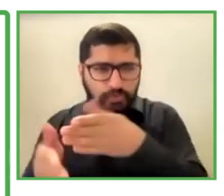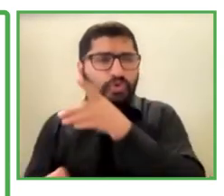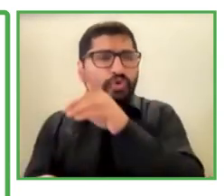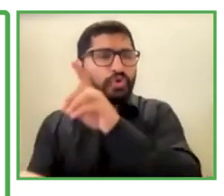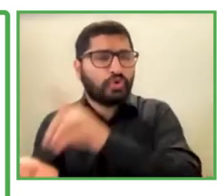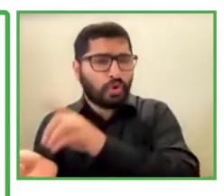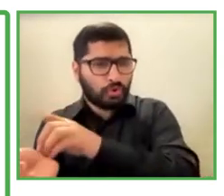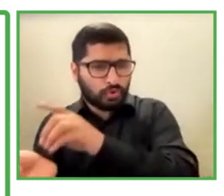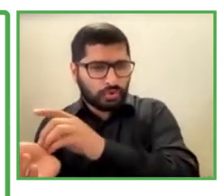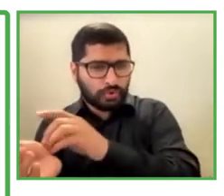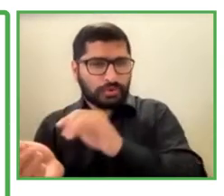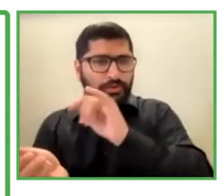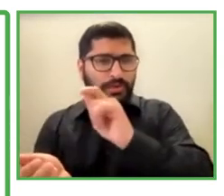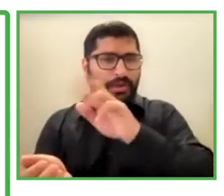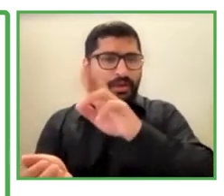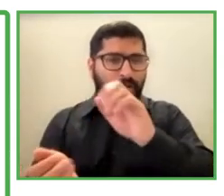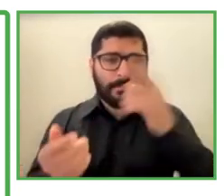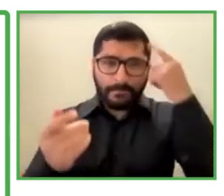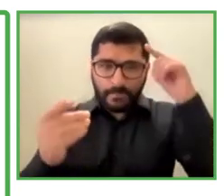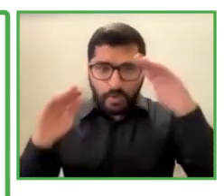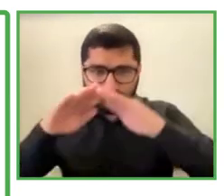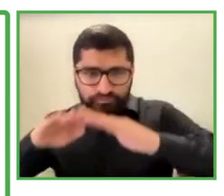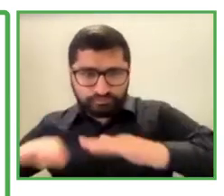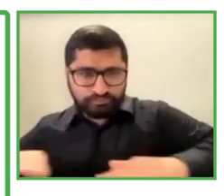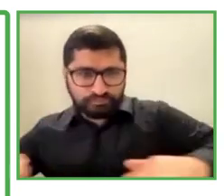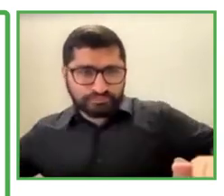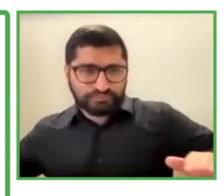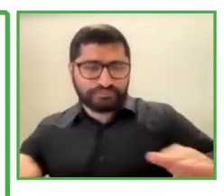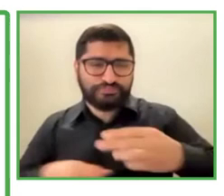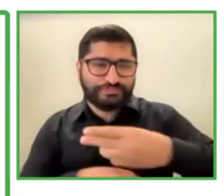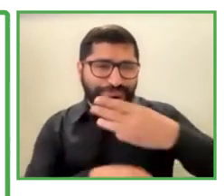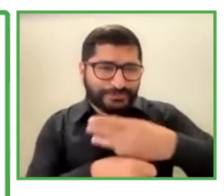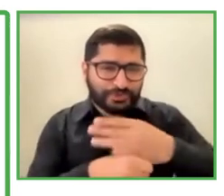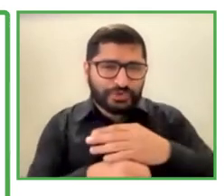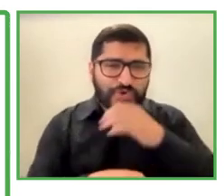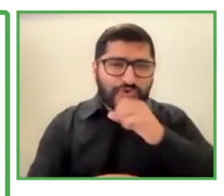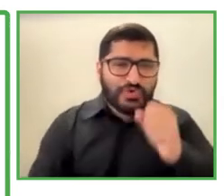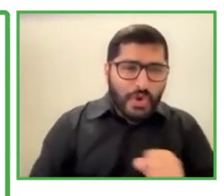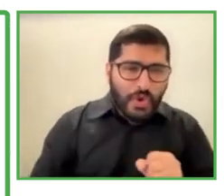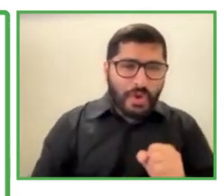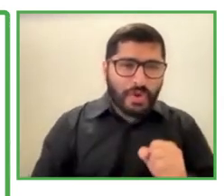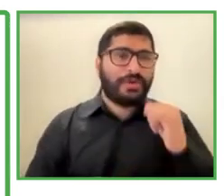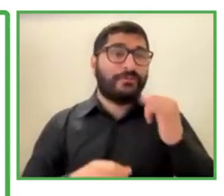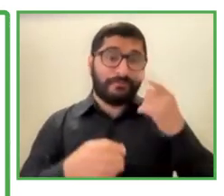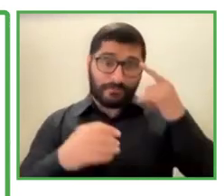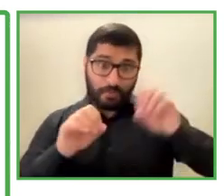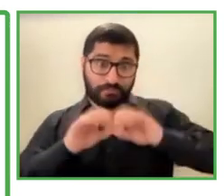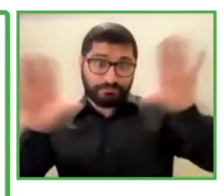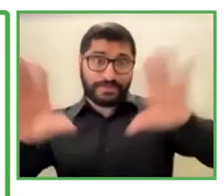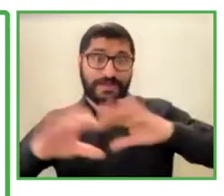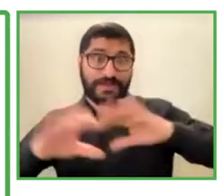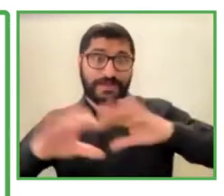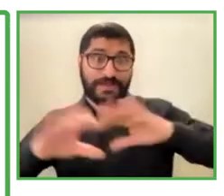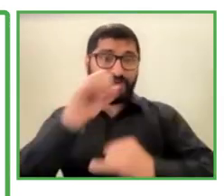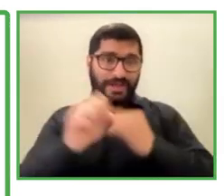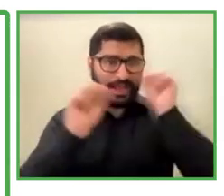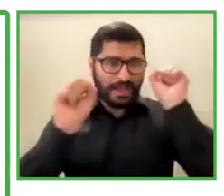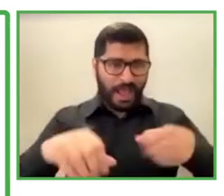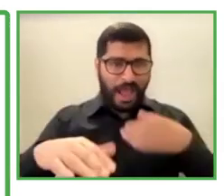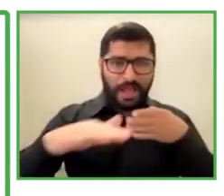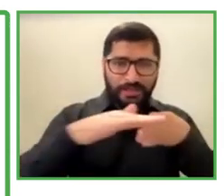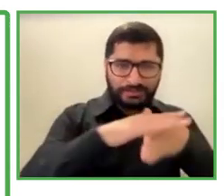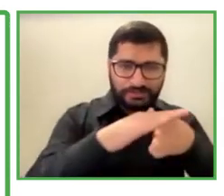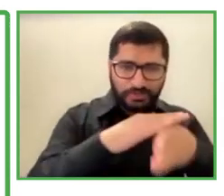and different communication methods. She has participated in national and international projects for access to devices, and she is